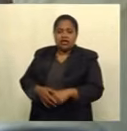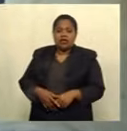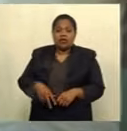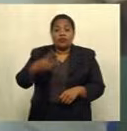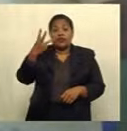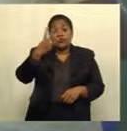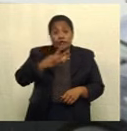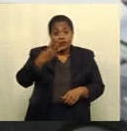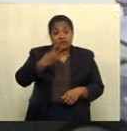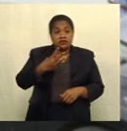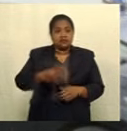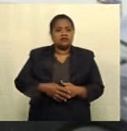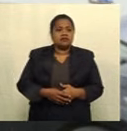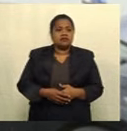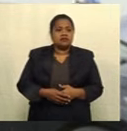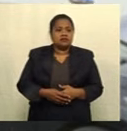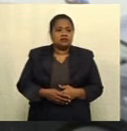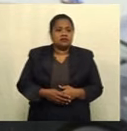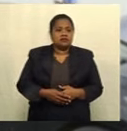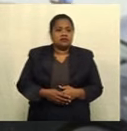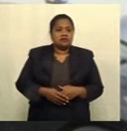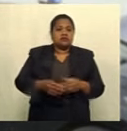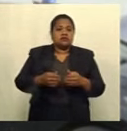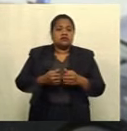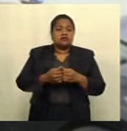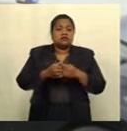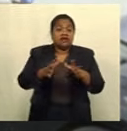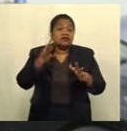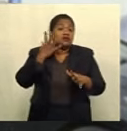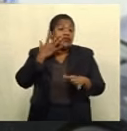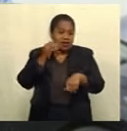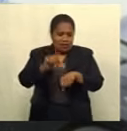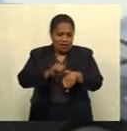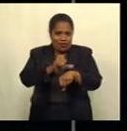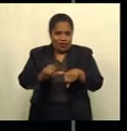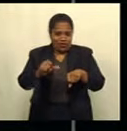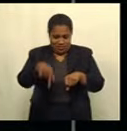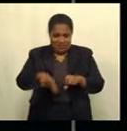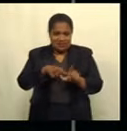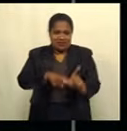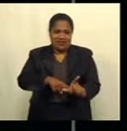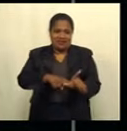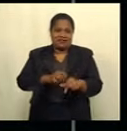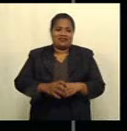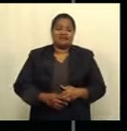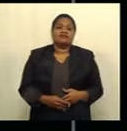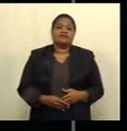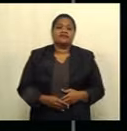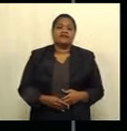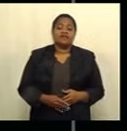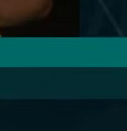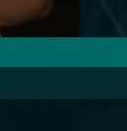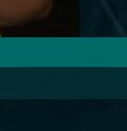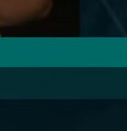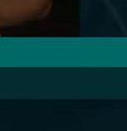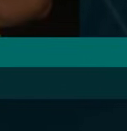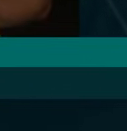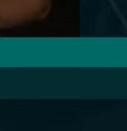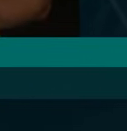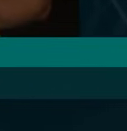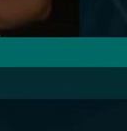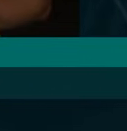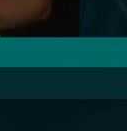deaths during the outbreak that started in April this year. We now join Josiah Nanunga